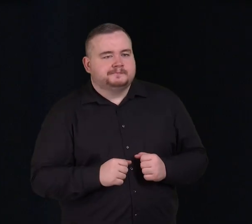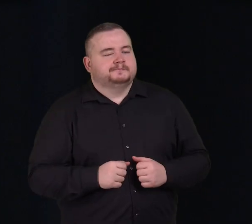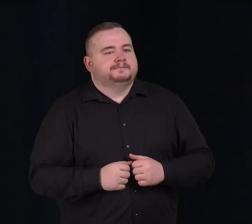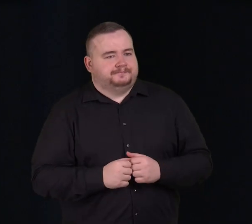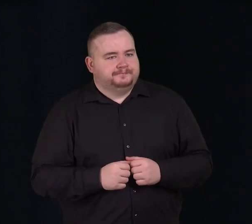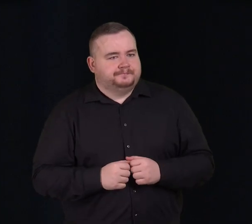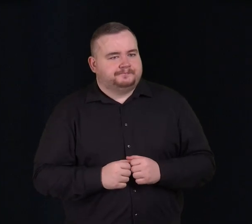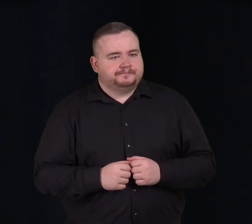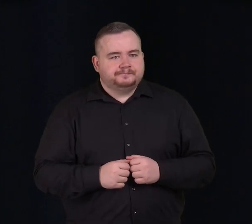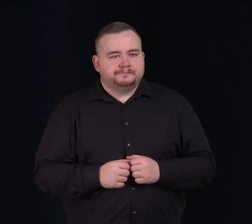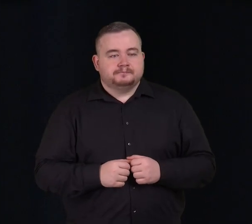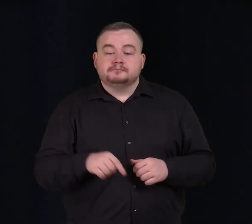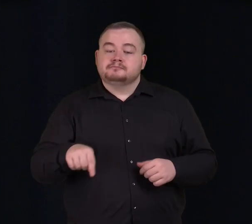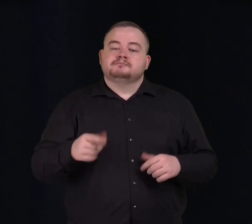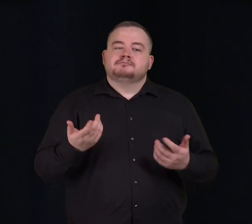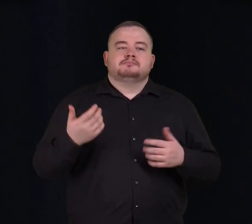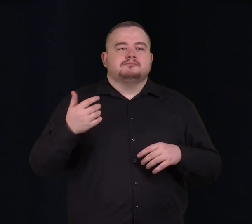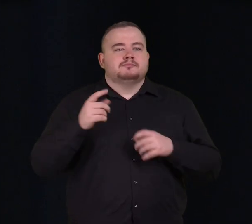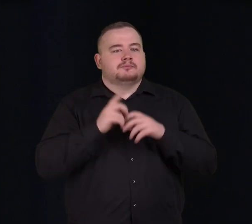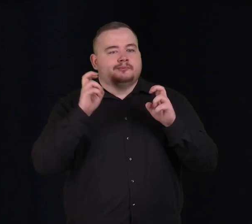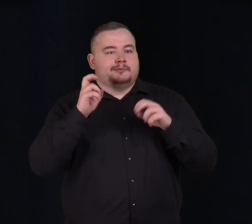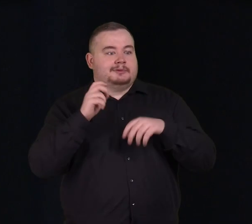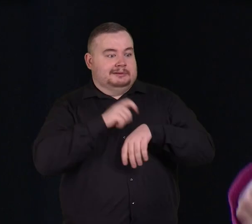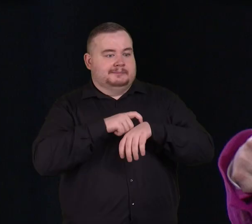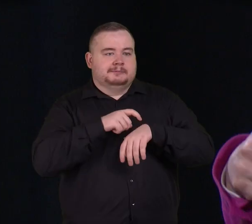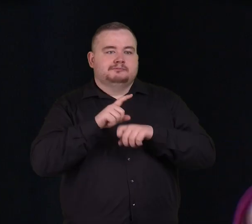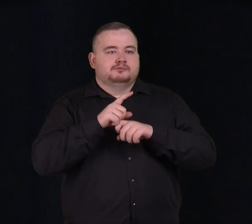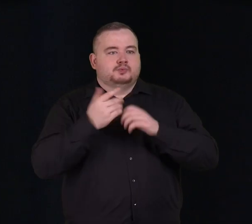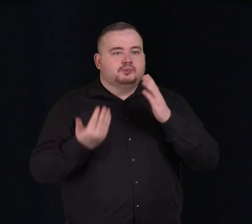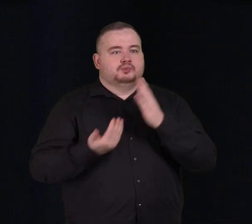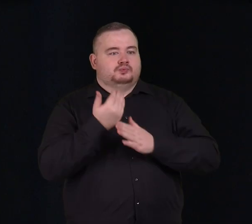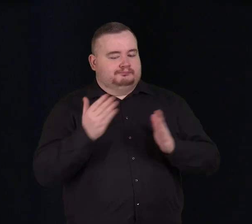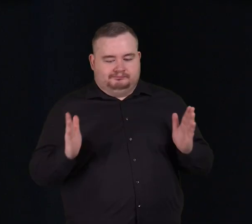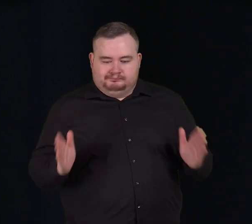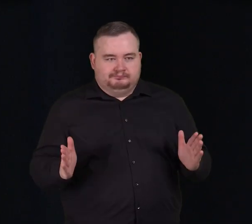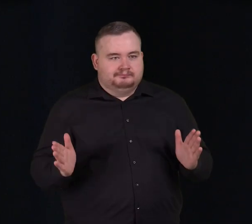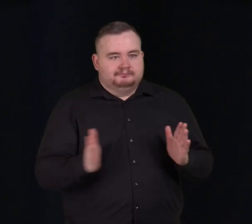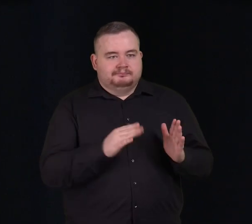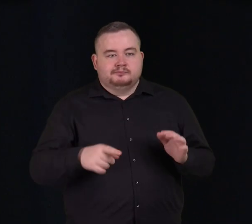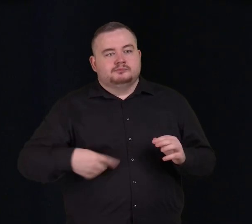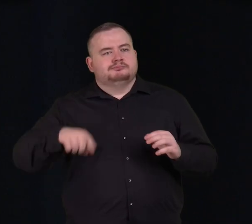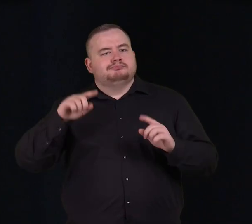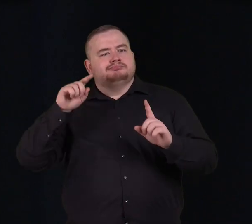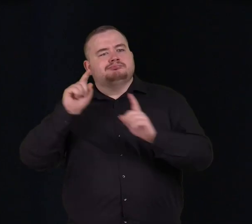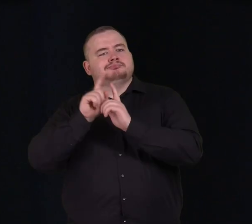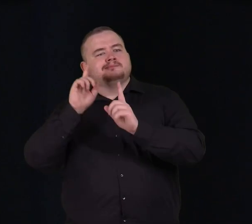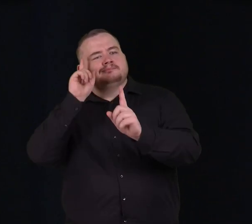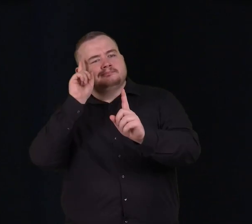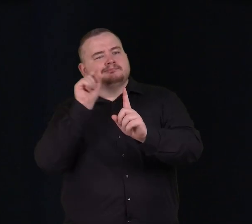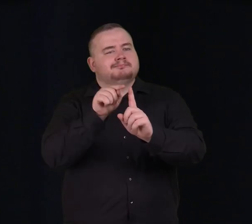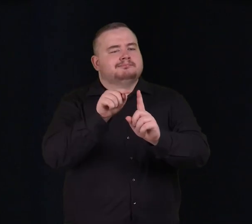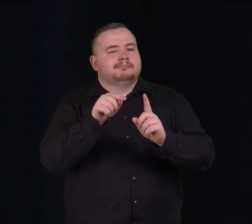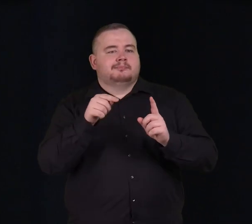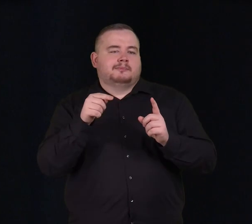probably in upcoming months. I believe there is a huge discussion in the European Commission on how to